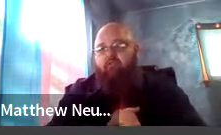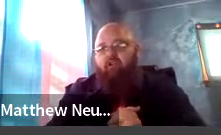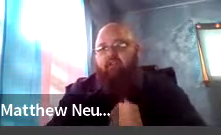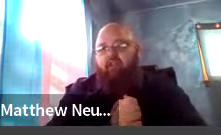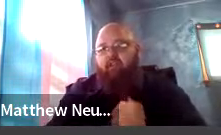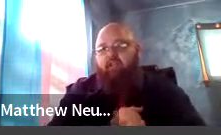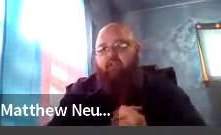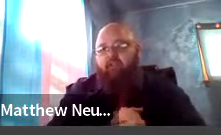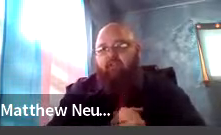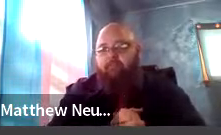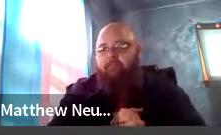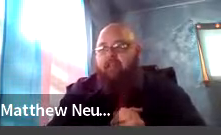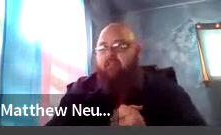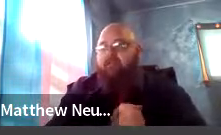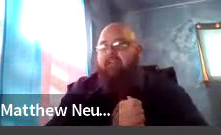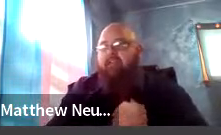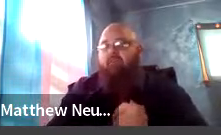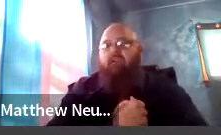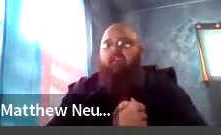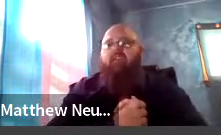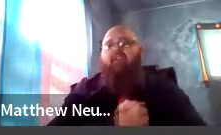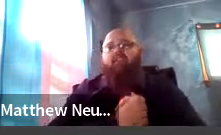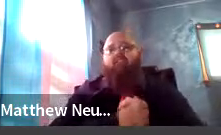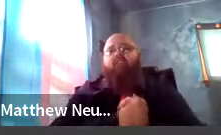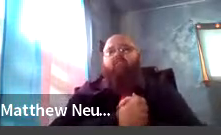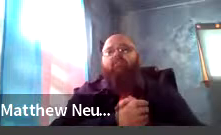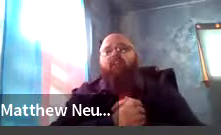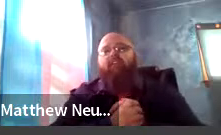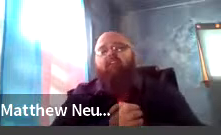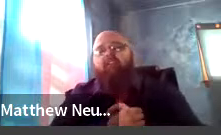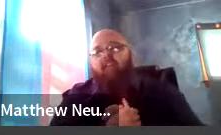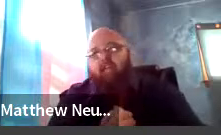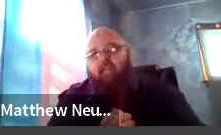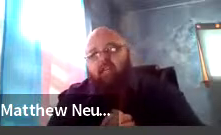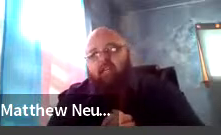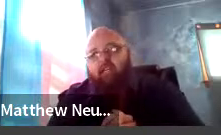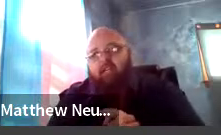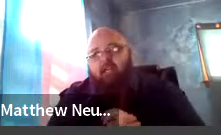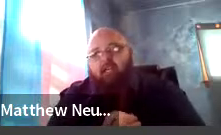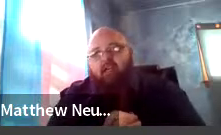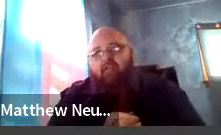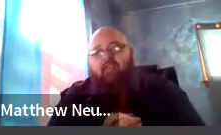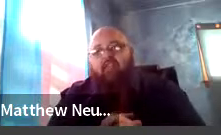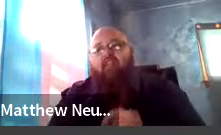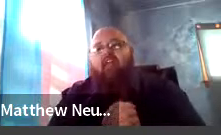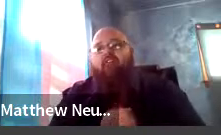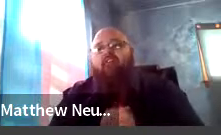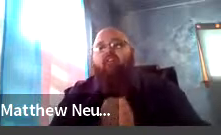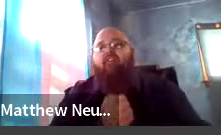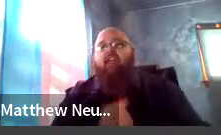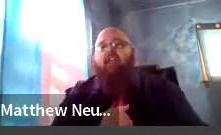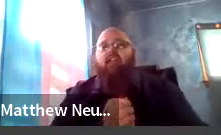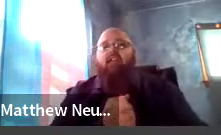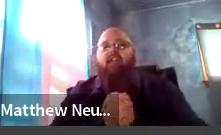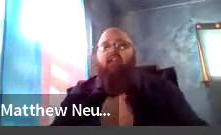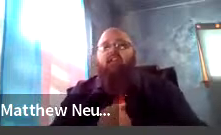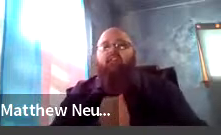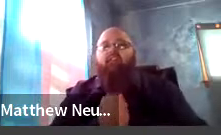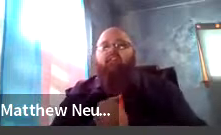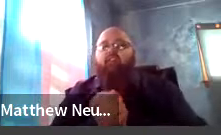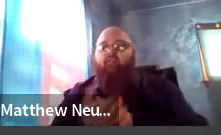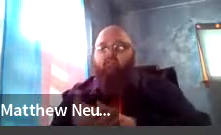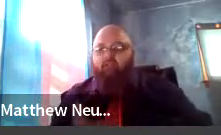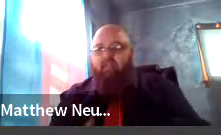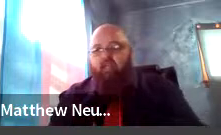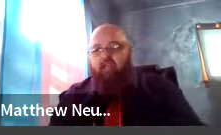woman with HIV because I wanted to get a different perspective, and the level of gay